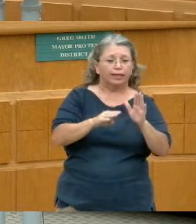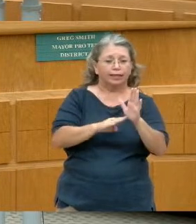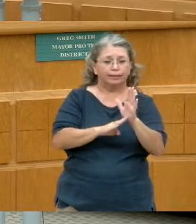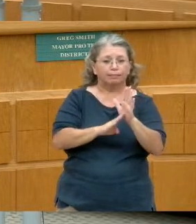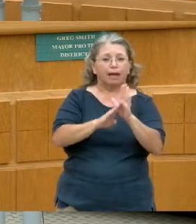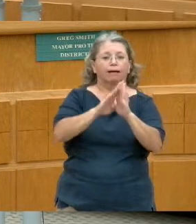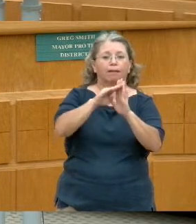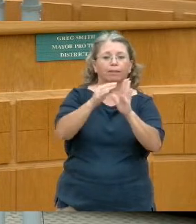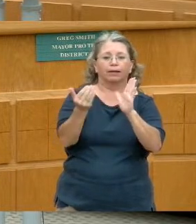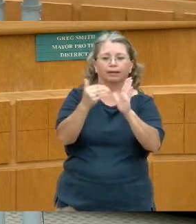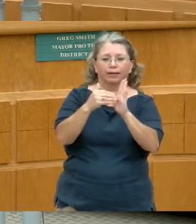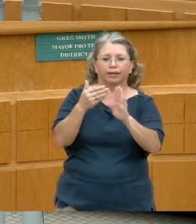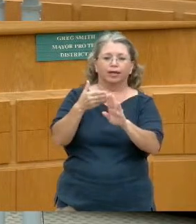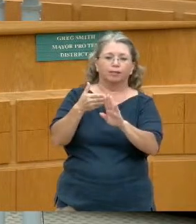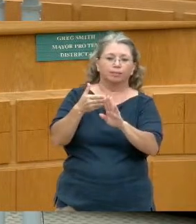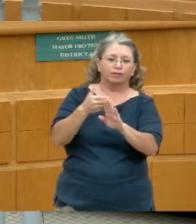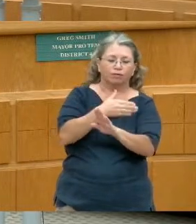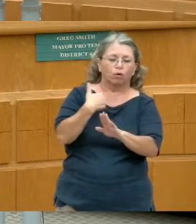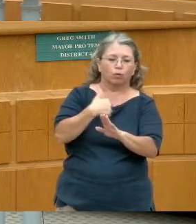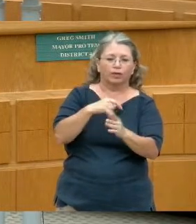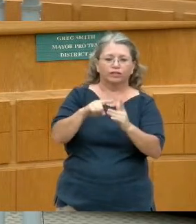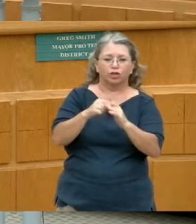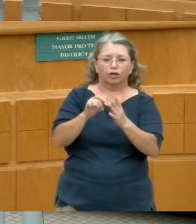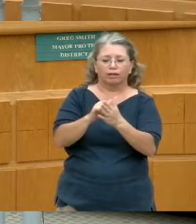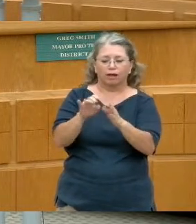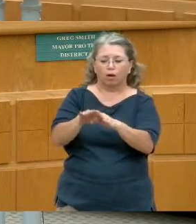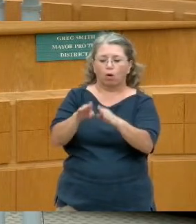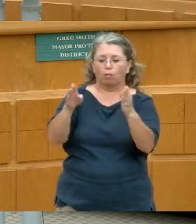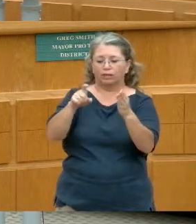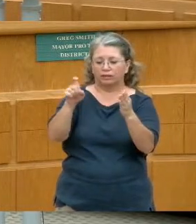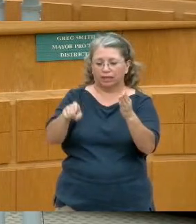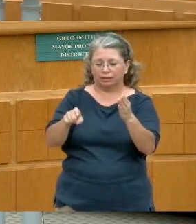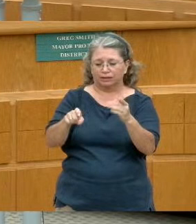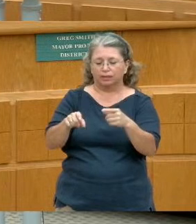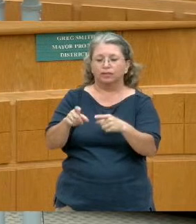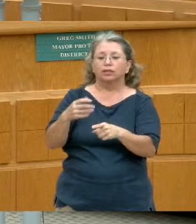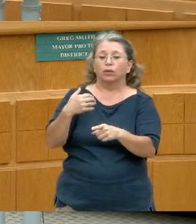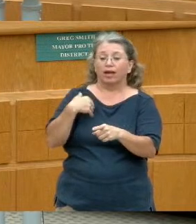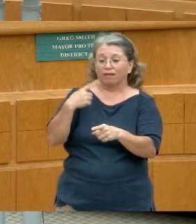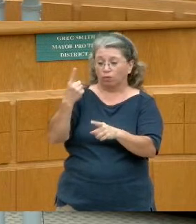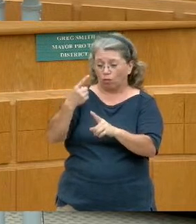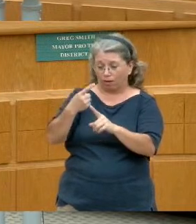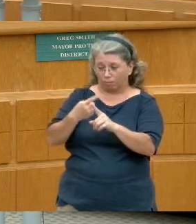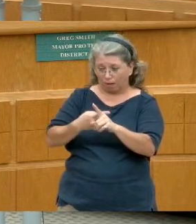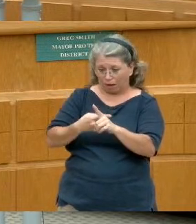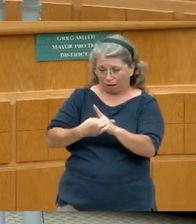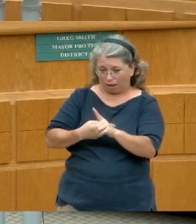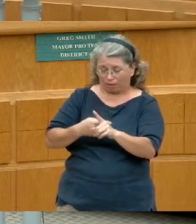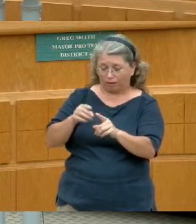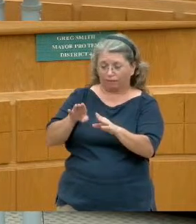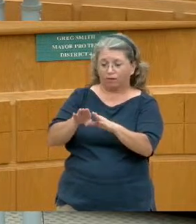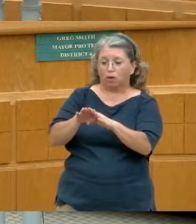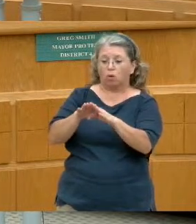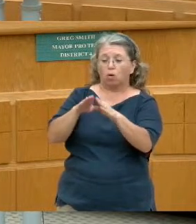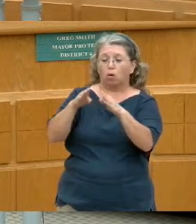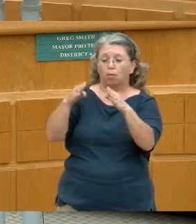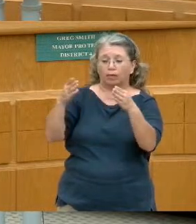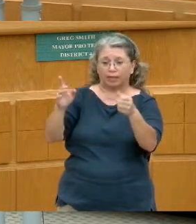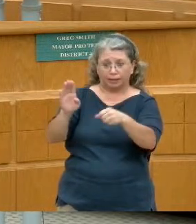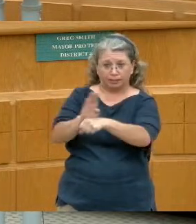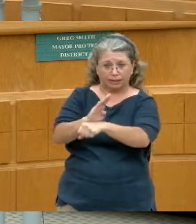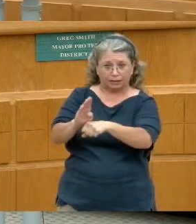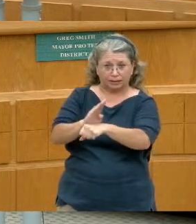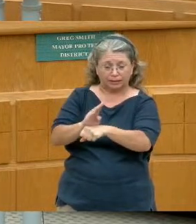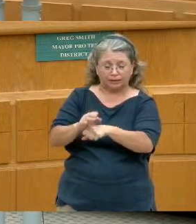Texas started. So we were talking about now we've had a month of Open Texas. How have we fared? Well, a month ago, I didn't think we were going to